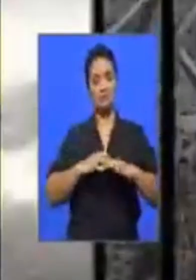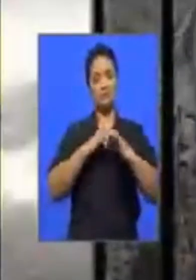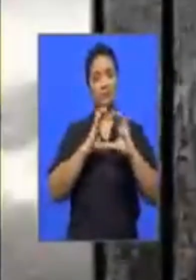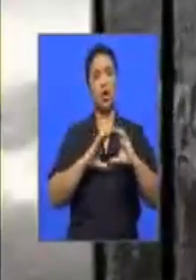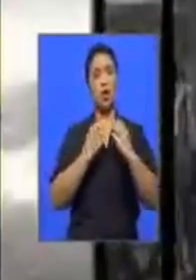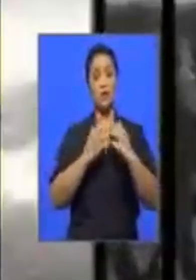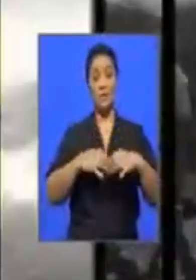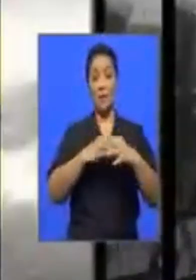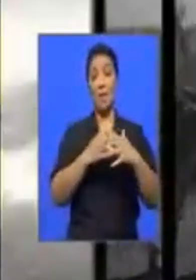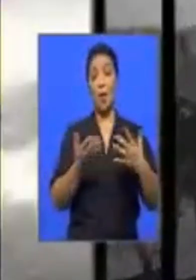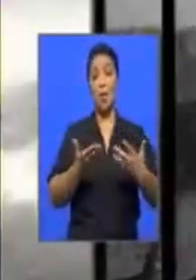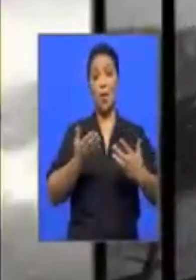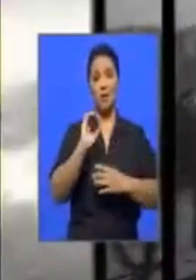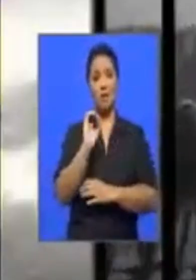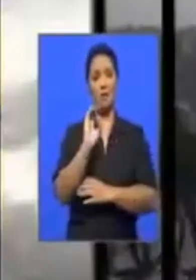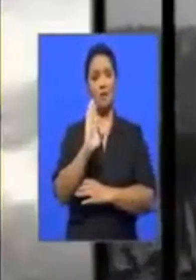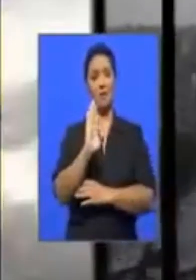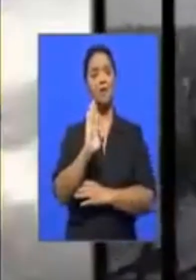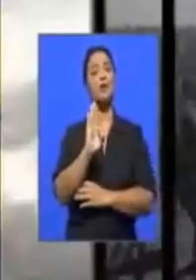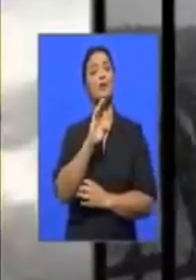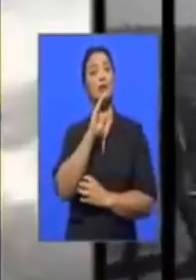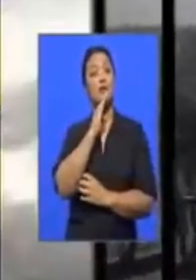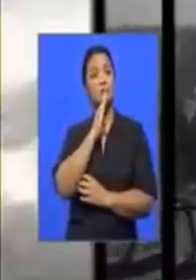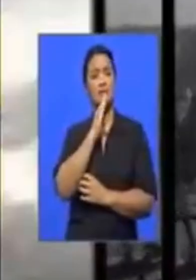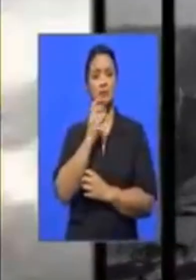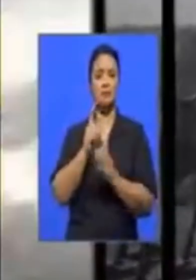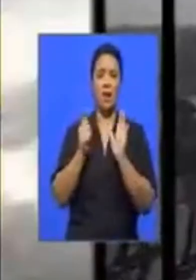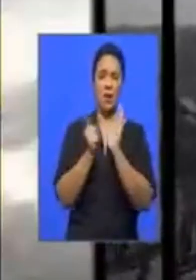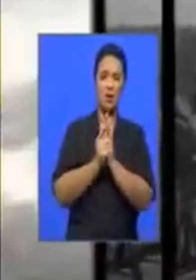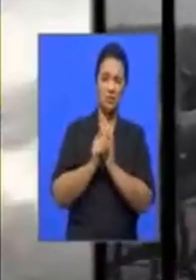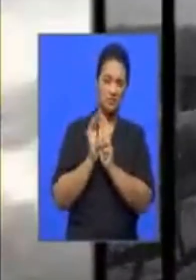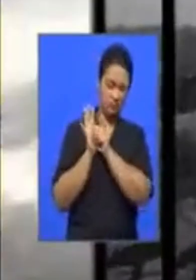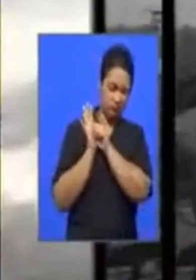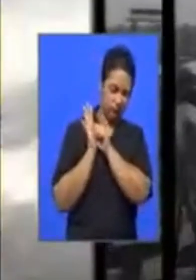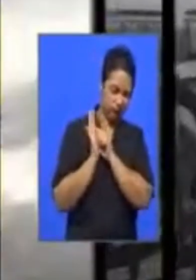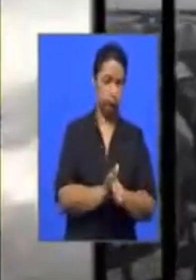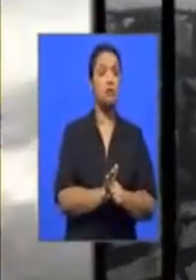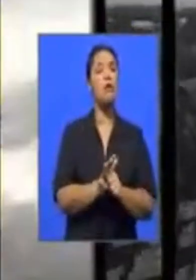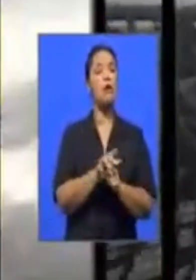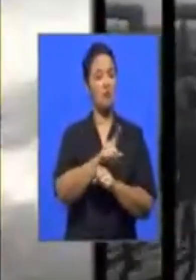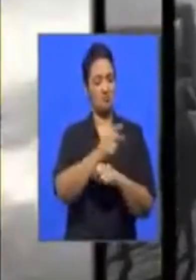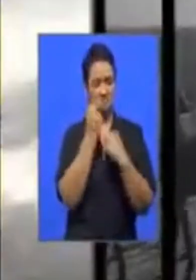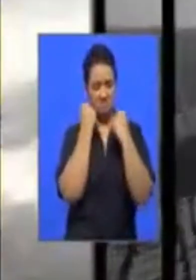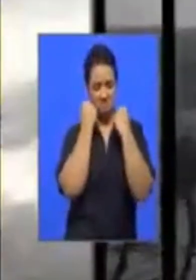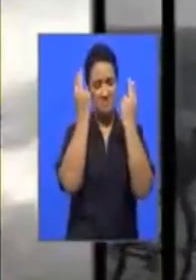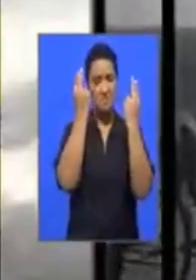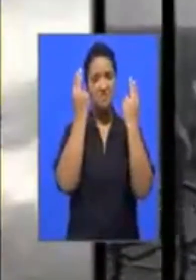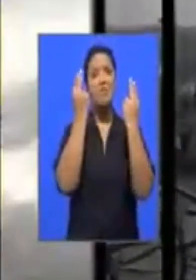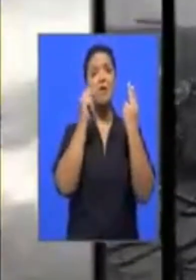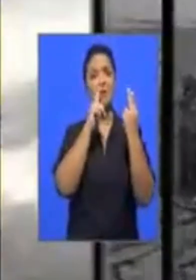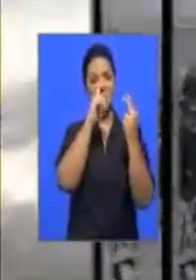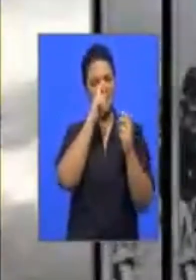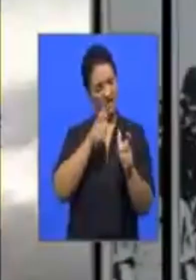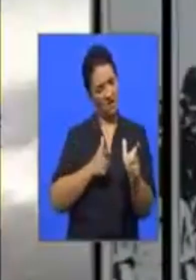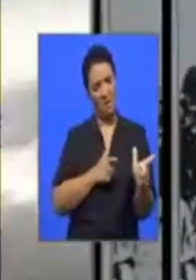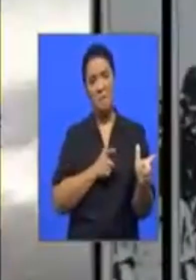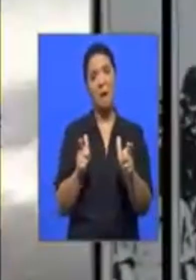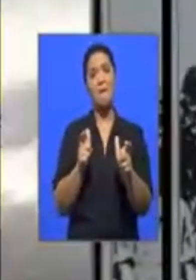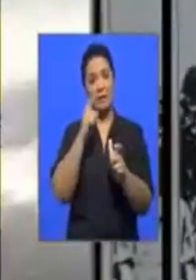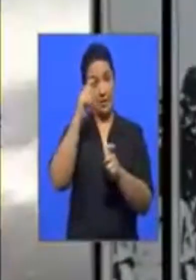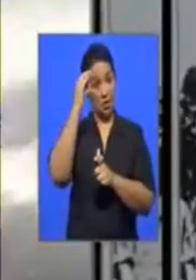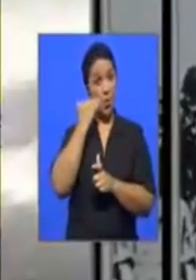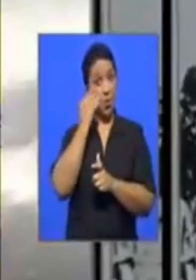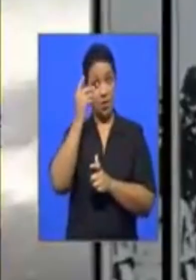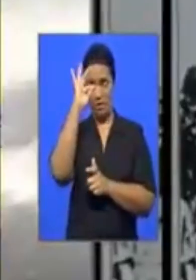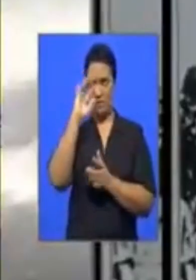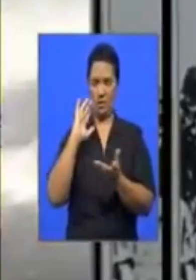which limited Africans to owning land only in certain places. This led to forced removals, where Africans were